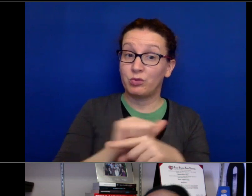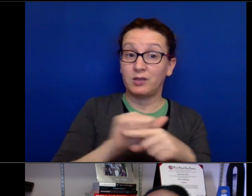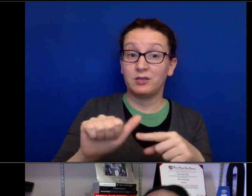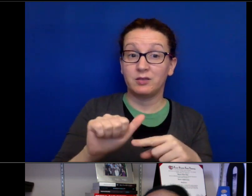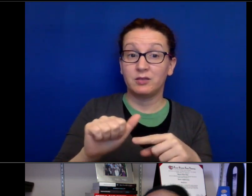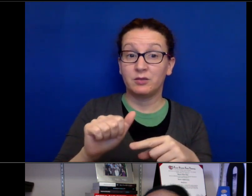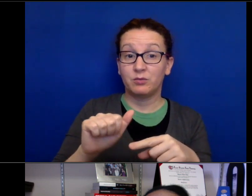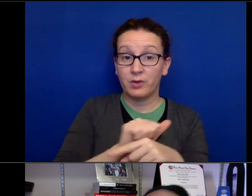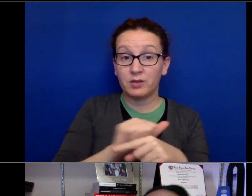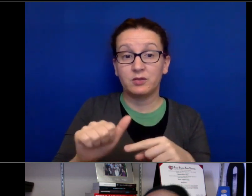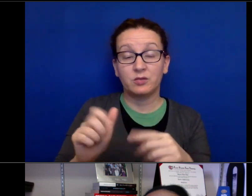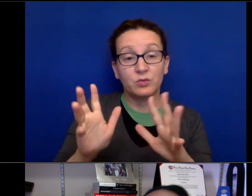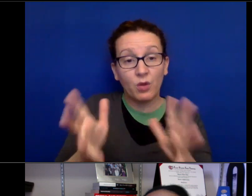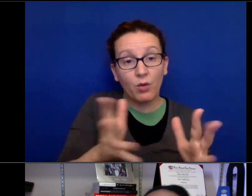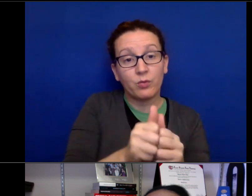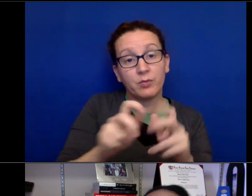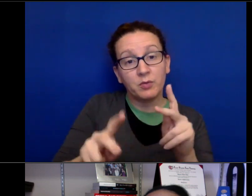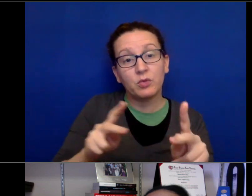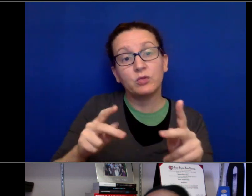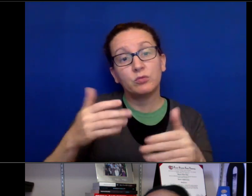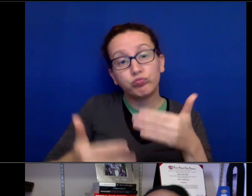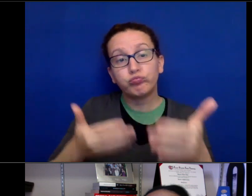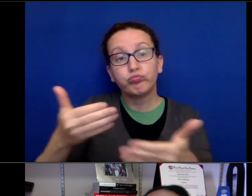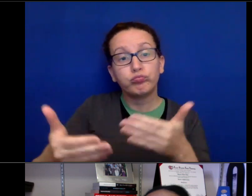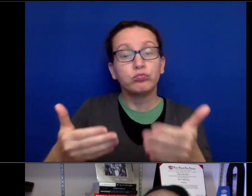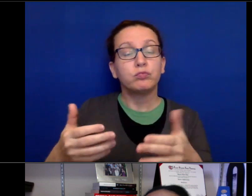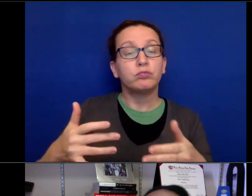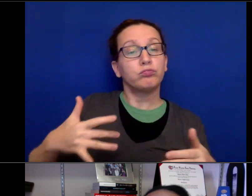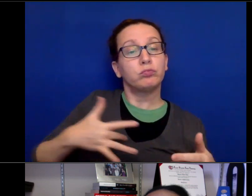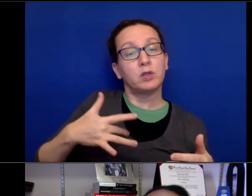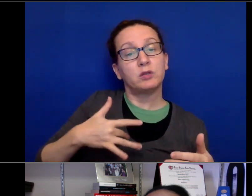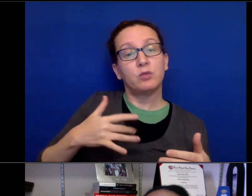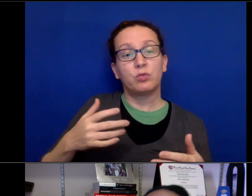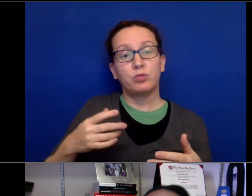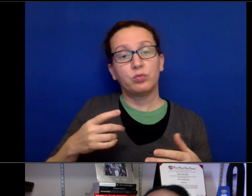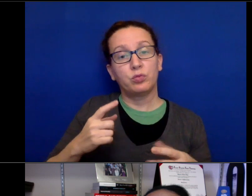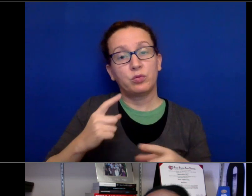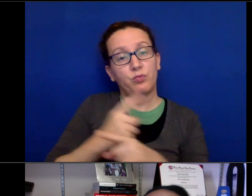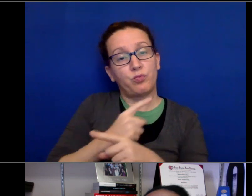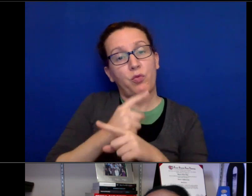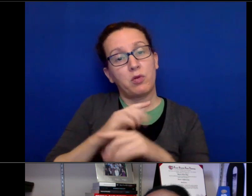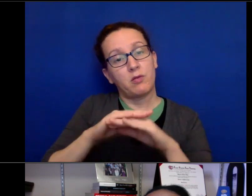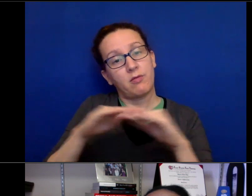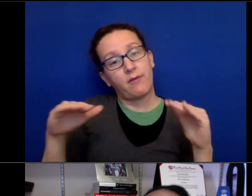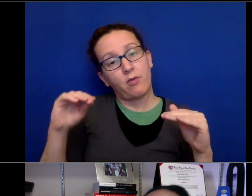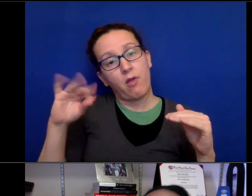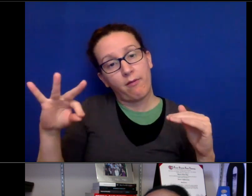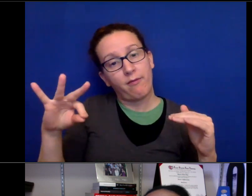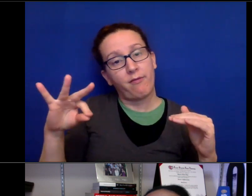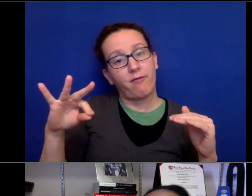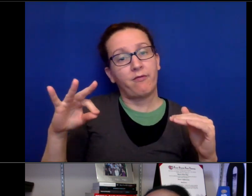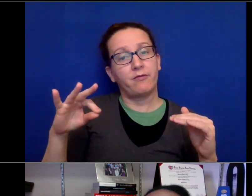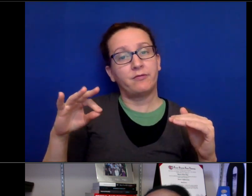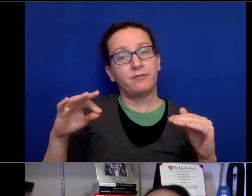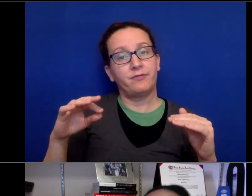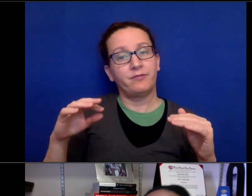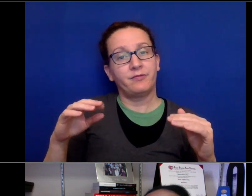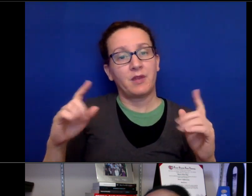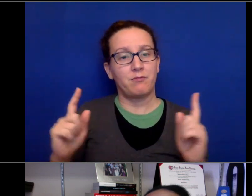of talking to people over the years to get a sense of what's the appropriate level of meeting somewhere in the